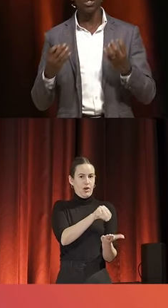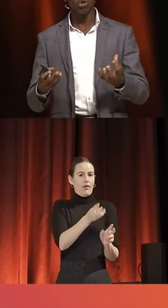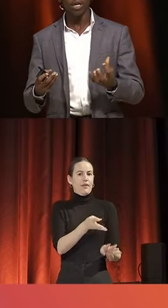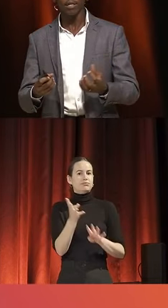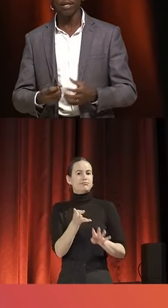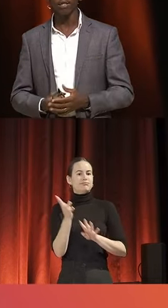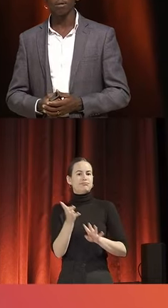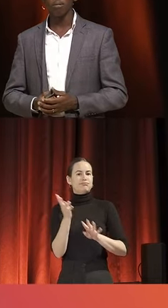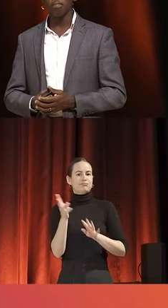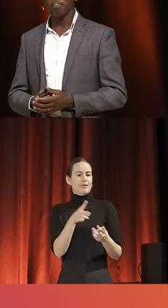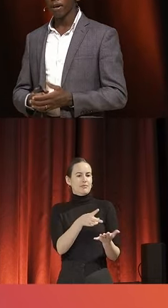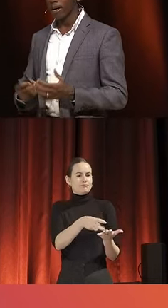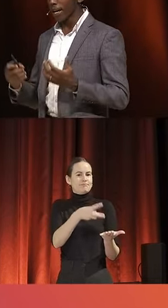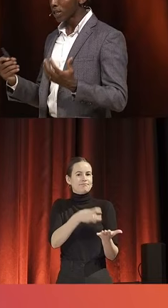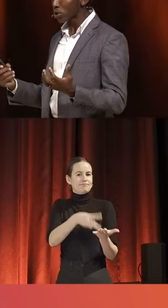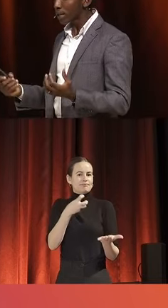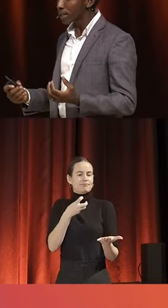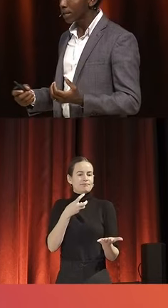automatically